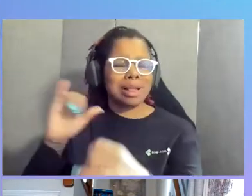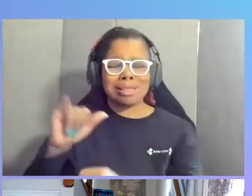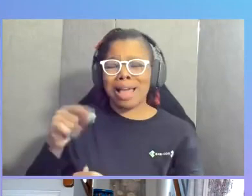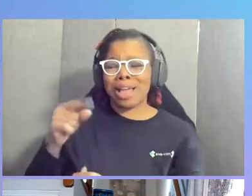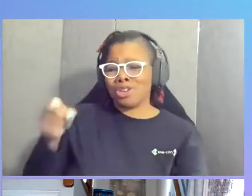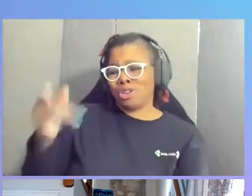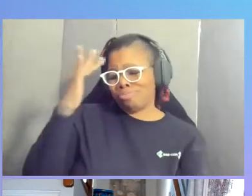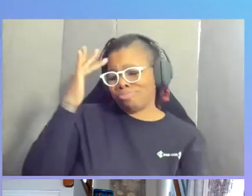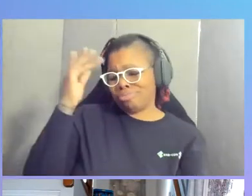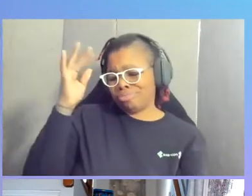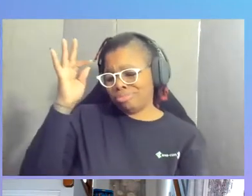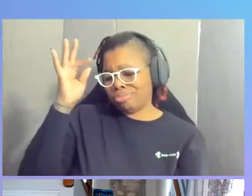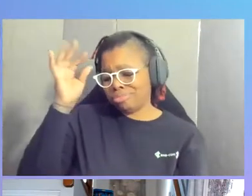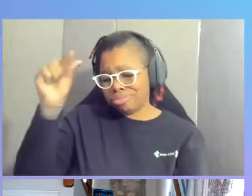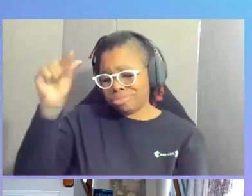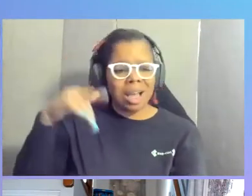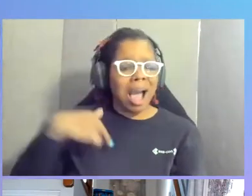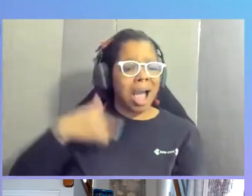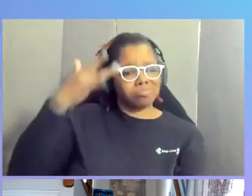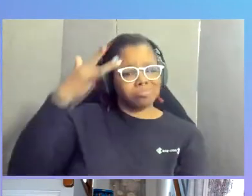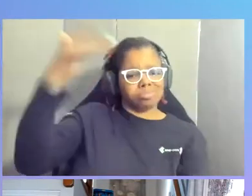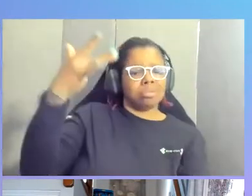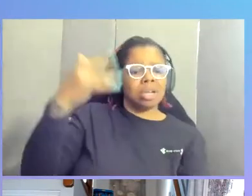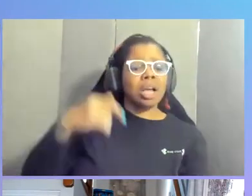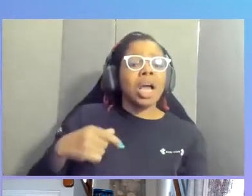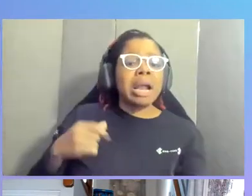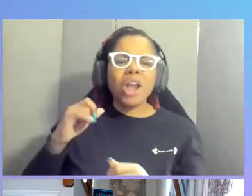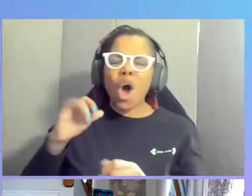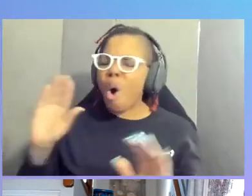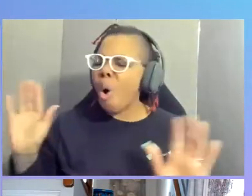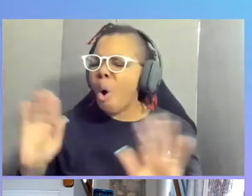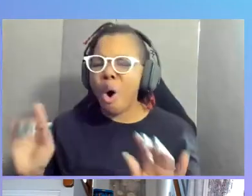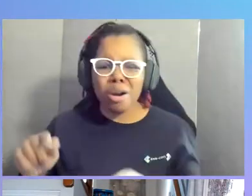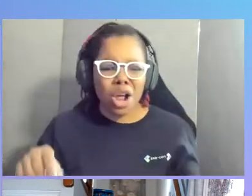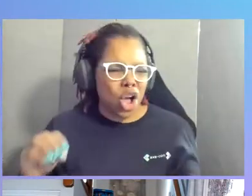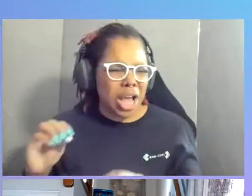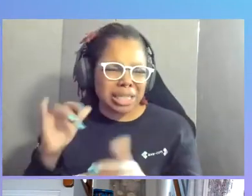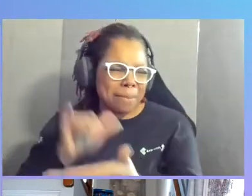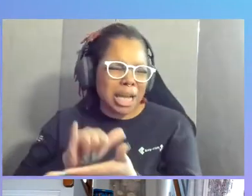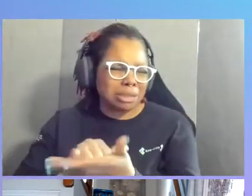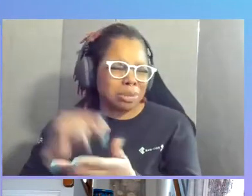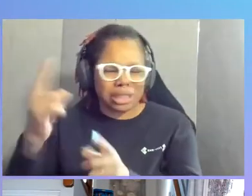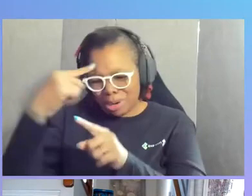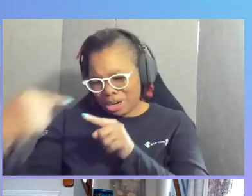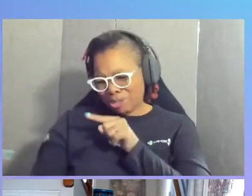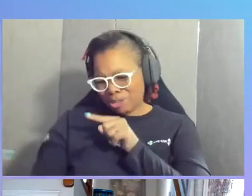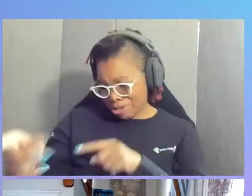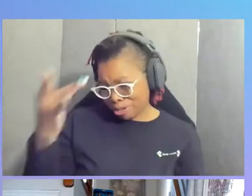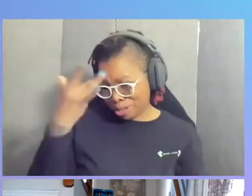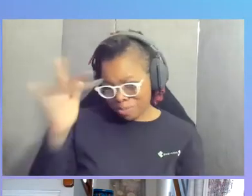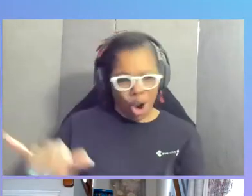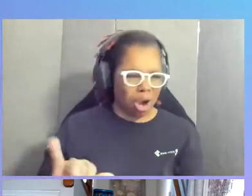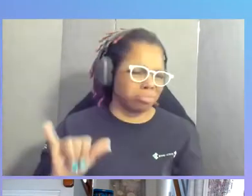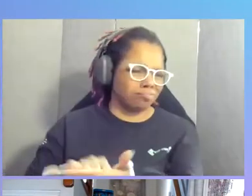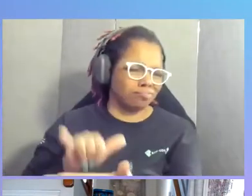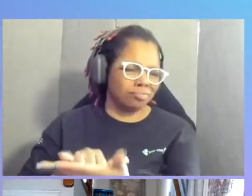you, because oh no, there's no way that someone can disagree with me and still be smart. There's